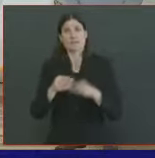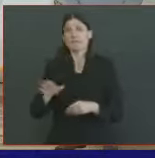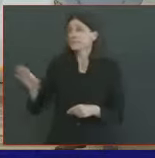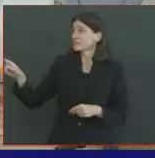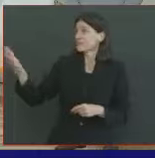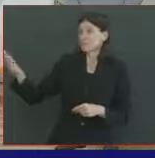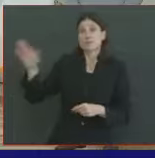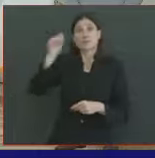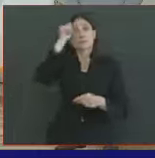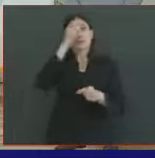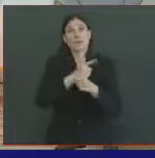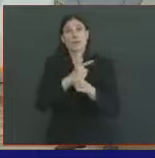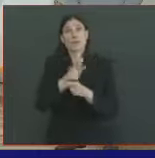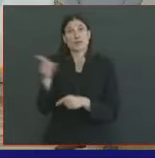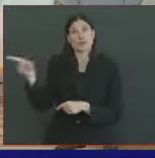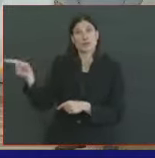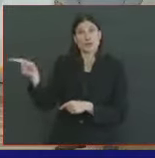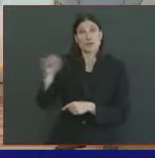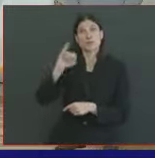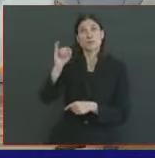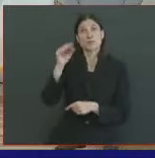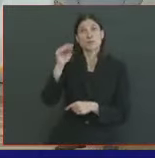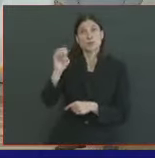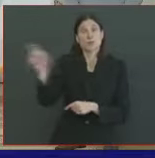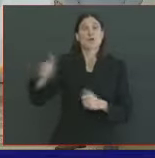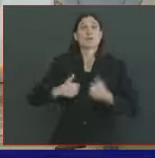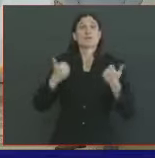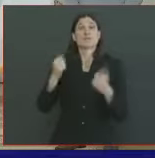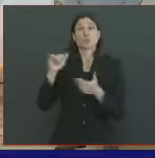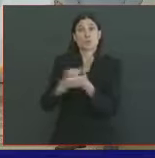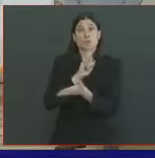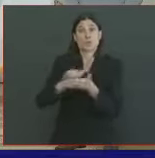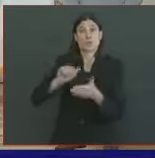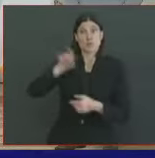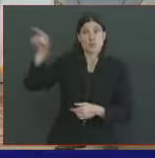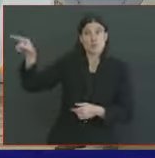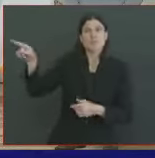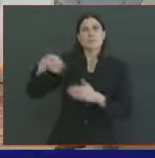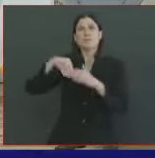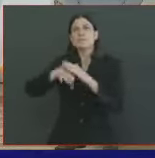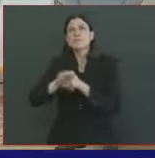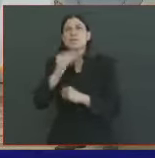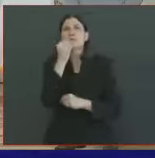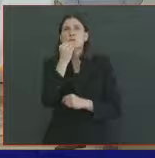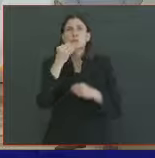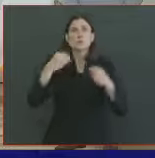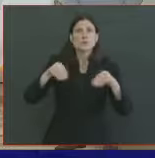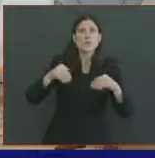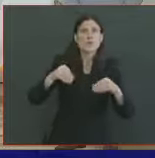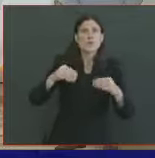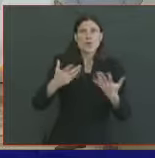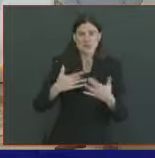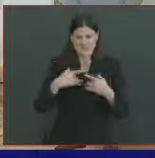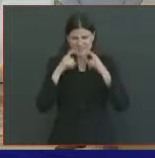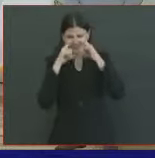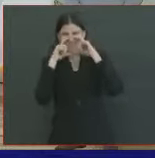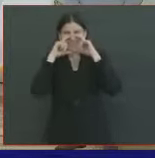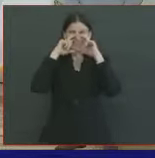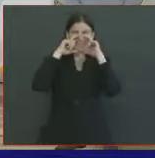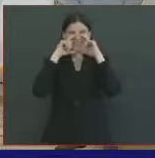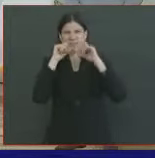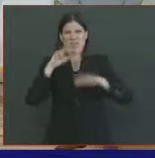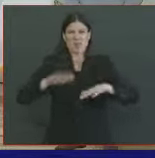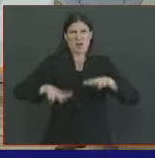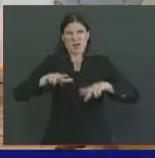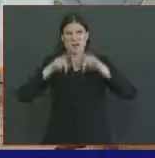he was going to wear his mask, but he felt kind of funny. And I think that's how a lot of us feel right now. It's like, this is new. it's kind of different. It's like, you know, no one wants to go to the costume party and